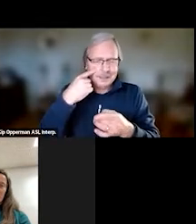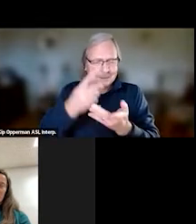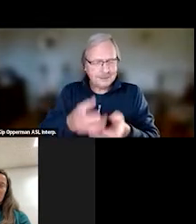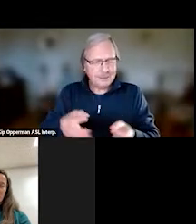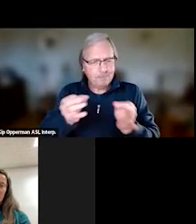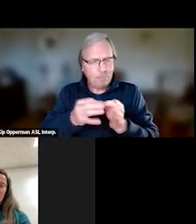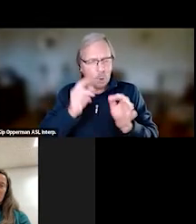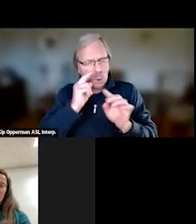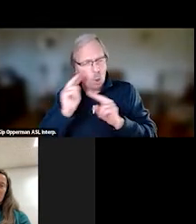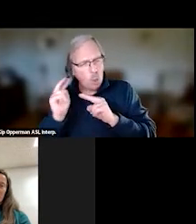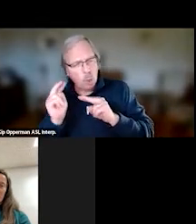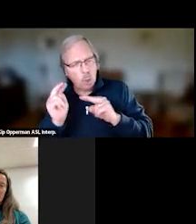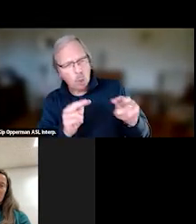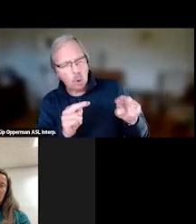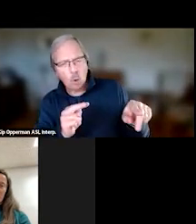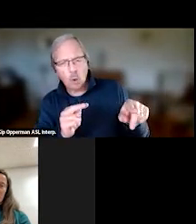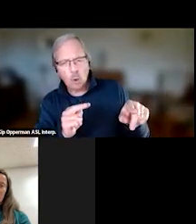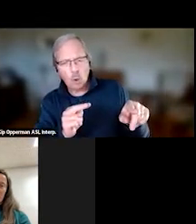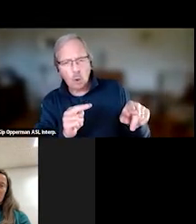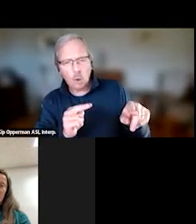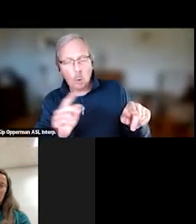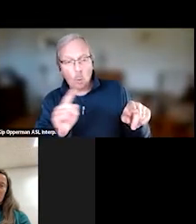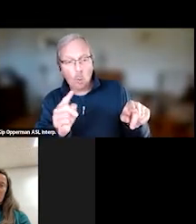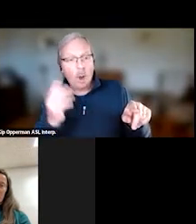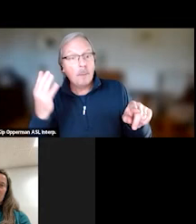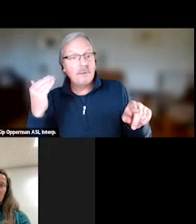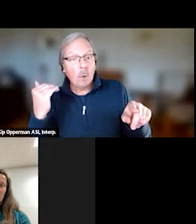at where we were,